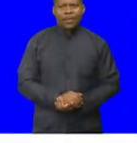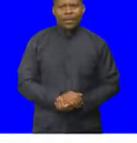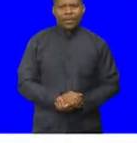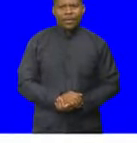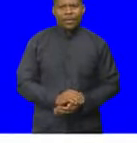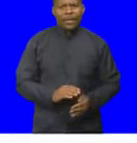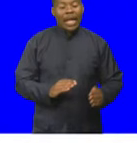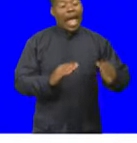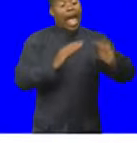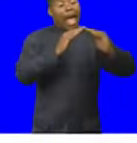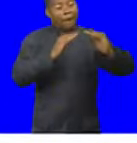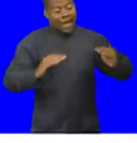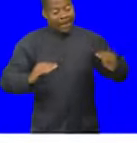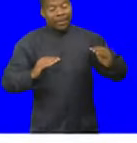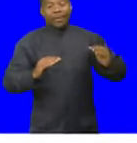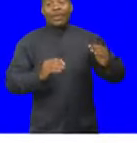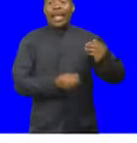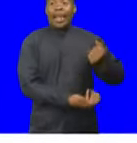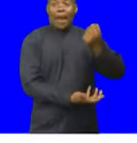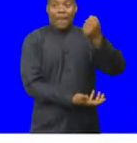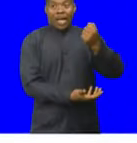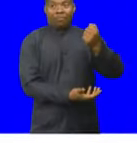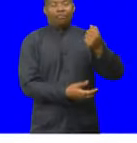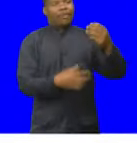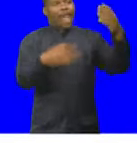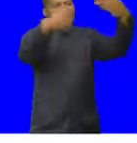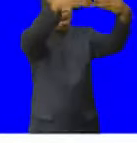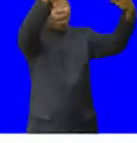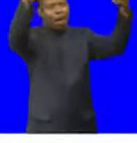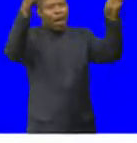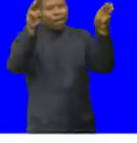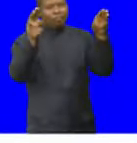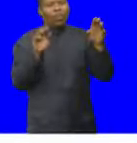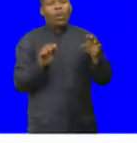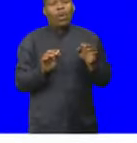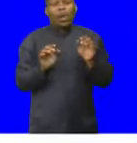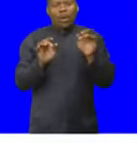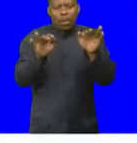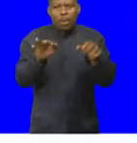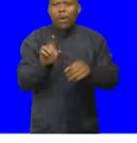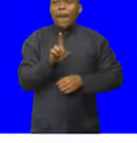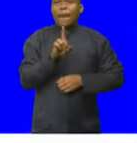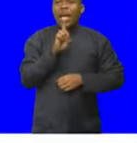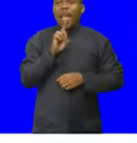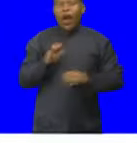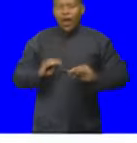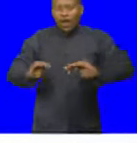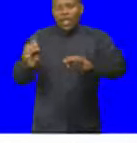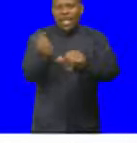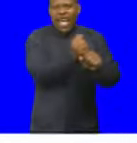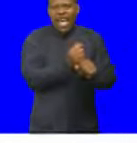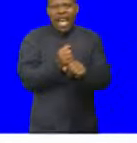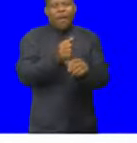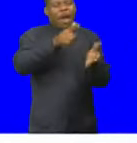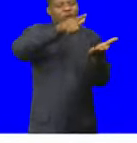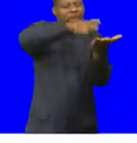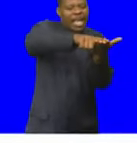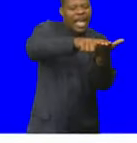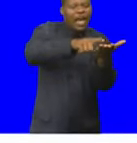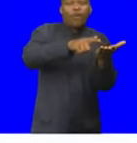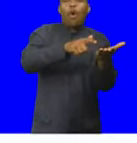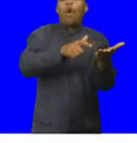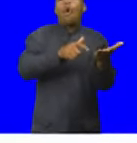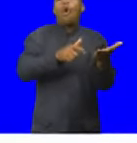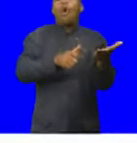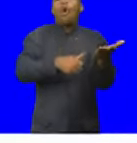Litiko letemafa lijike eParliamente lisengakawendi umsebenzi walo wekufundzisa timbunga ngemthetho lofuna kuchibelwa